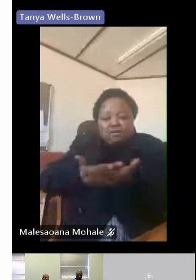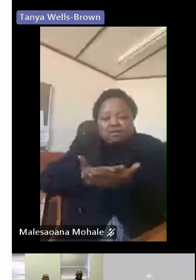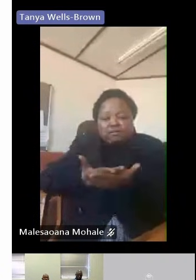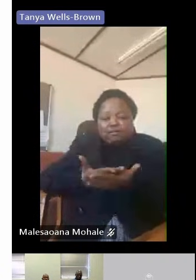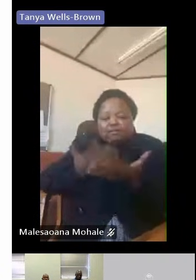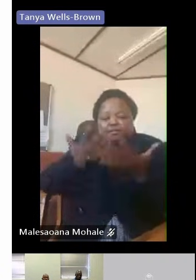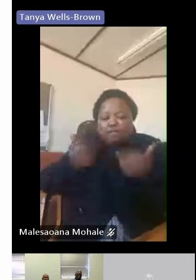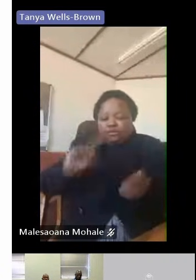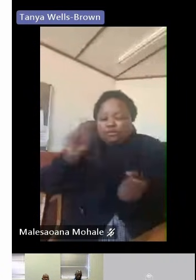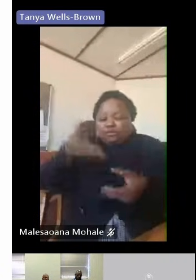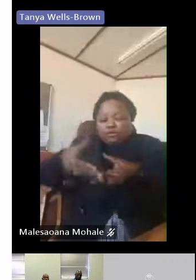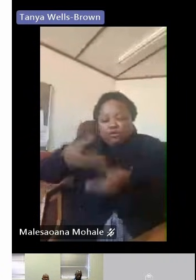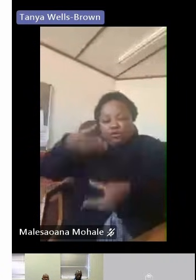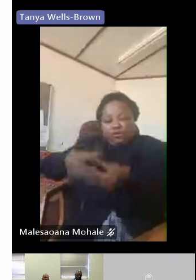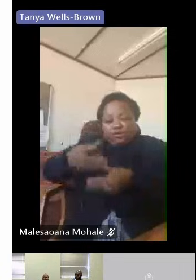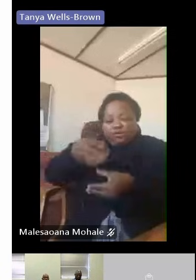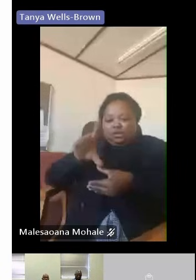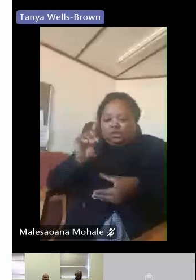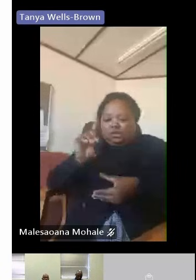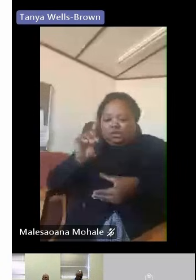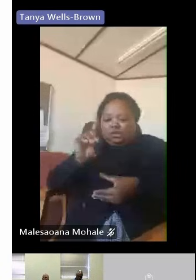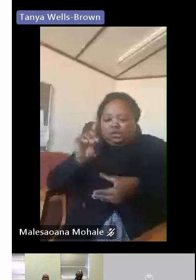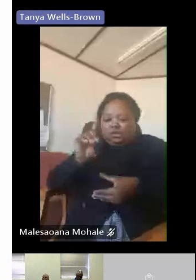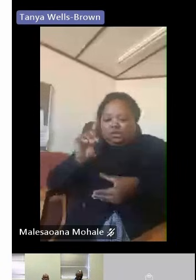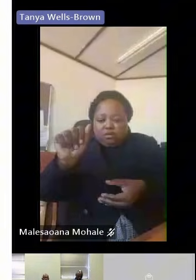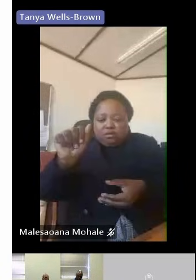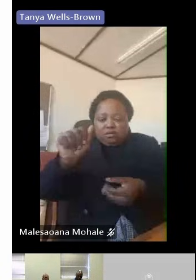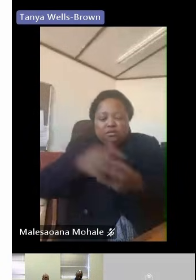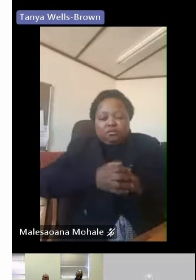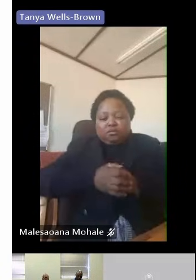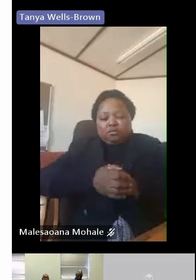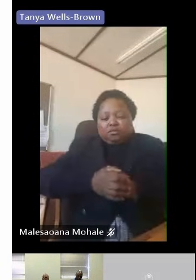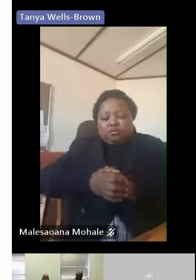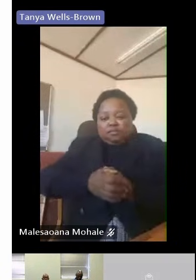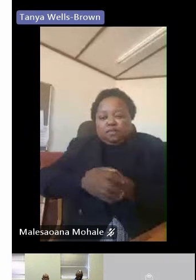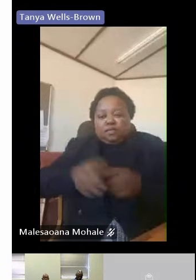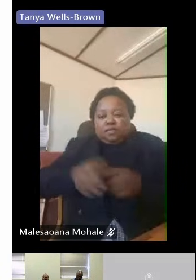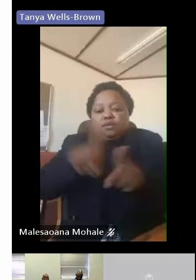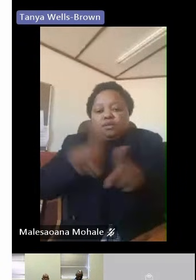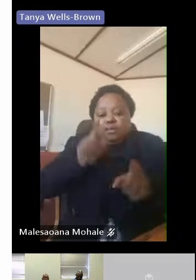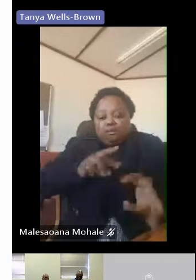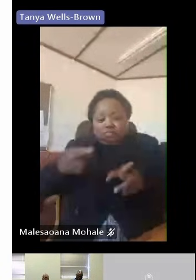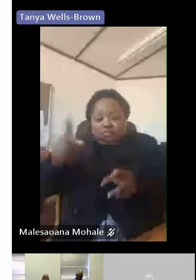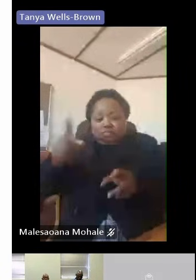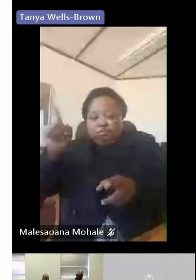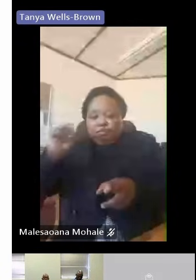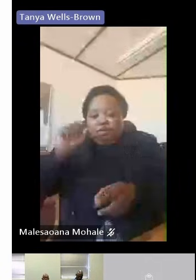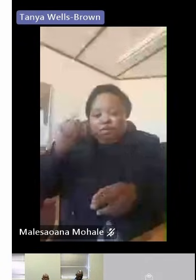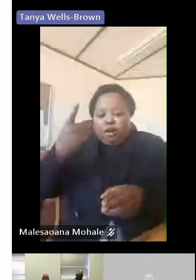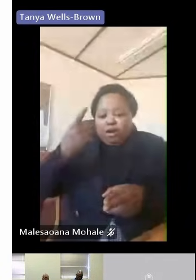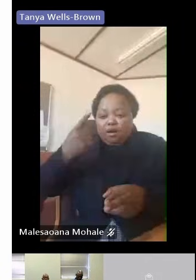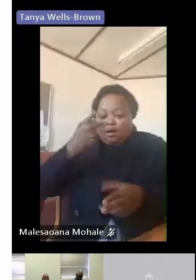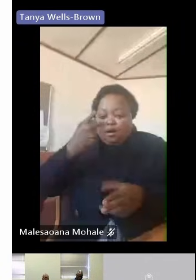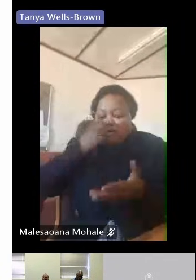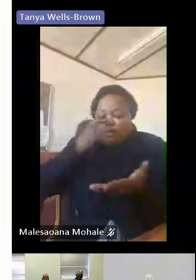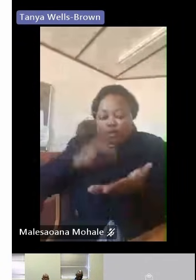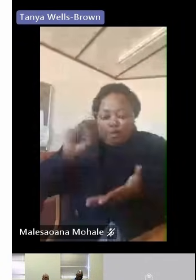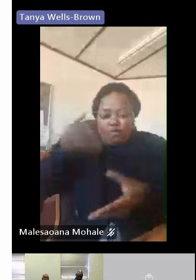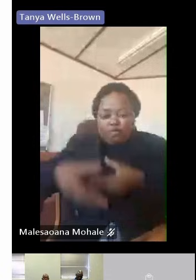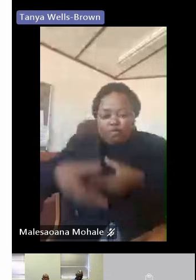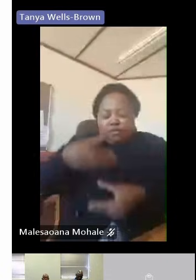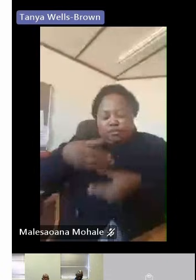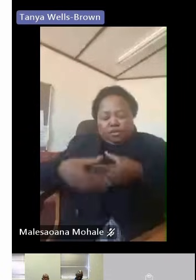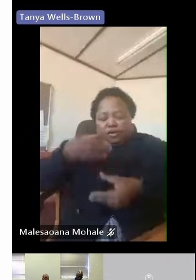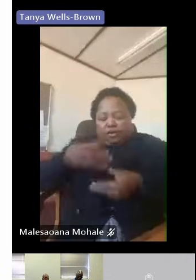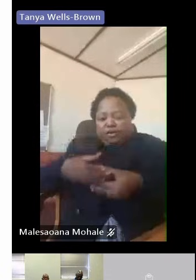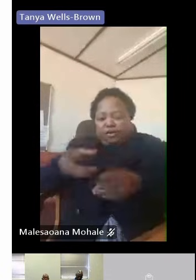documentation and data, and the police will have their own. And if you bear in mind, one of the requirements of the Domestic Violence Act is